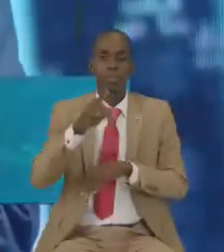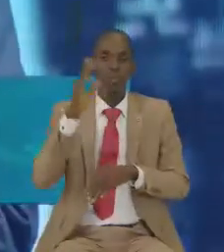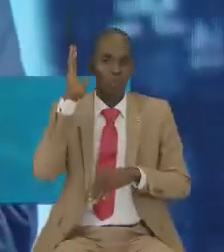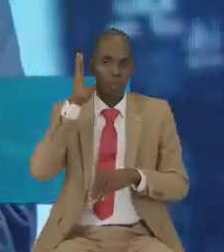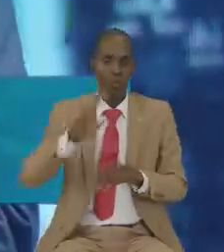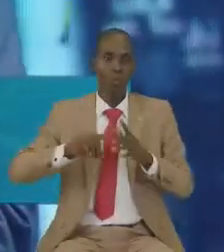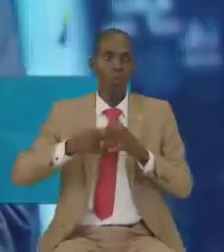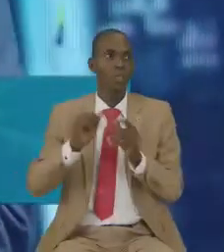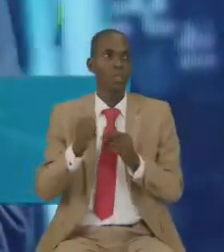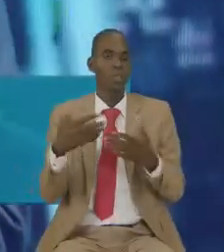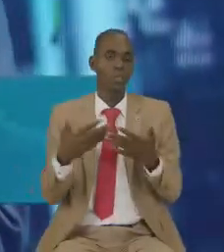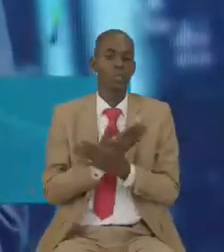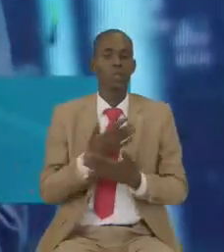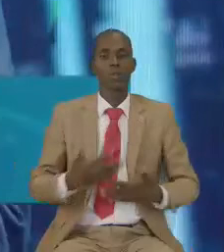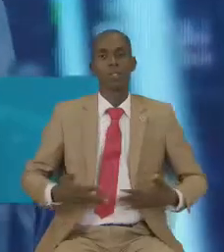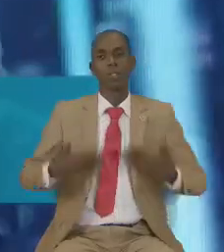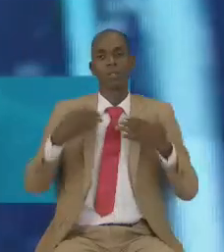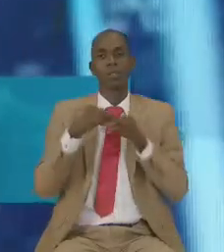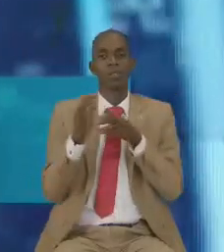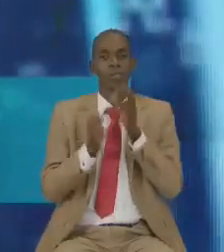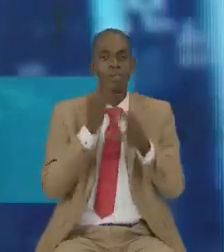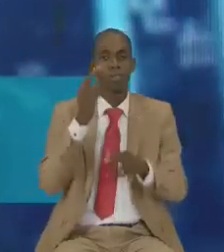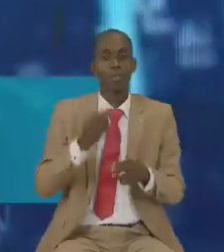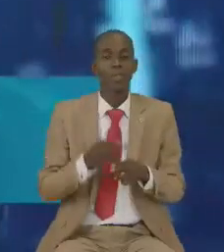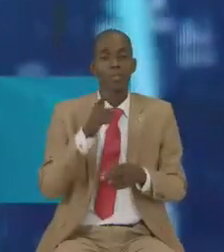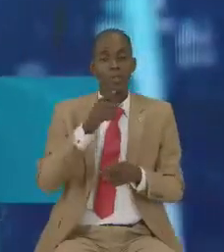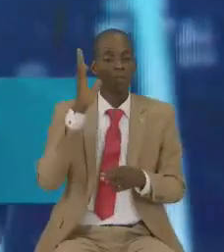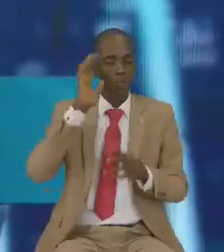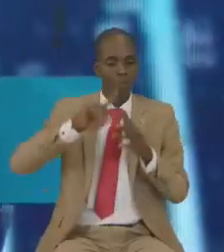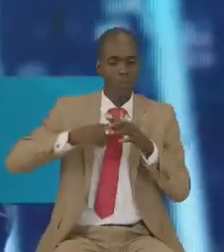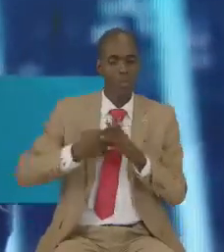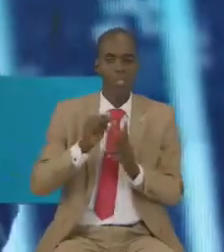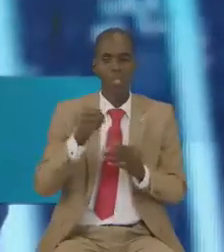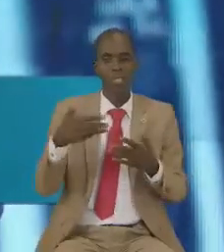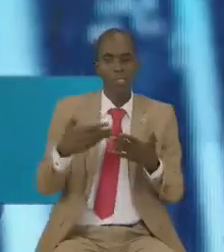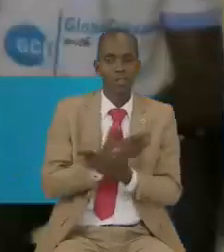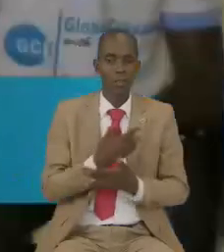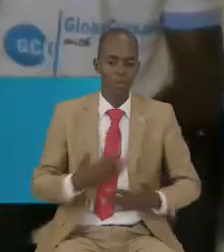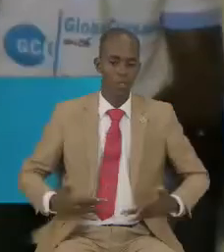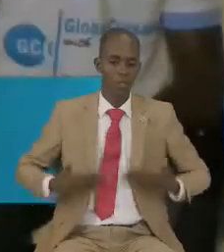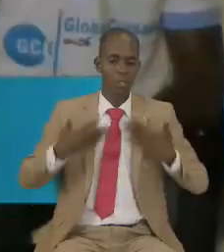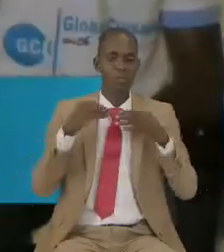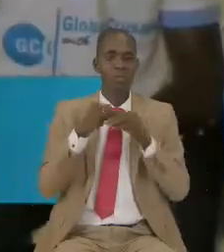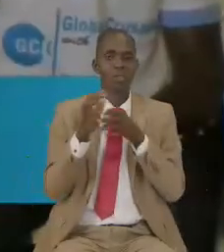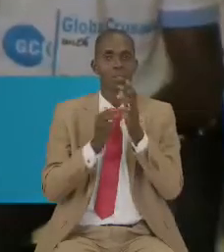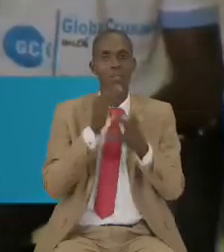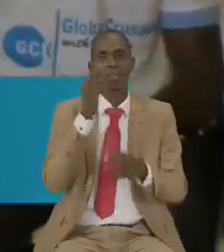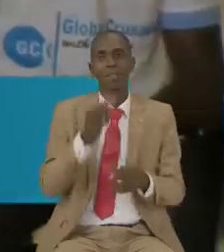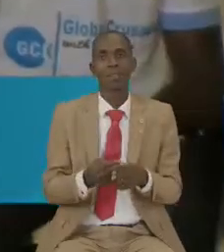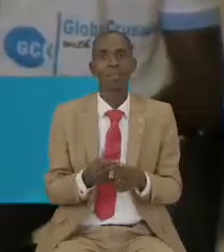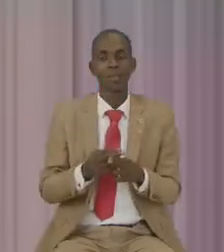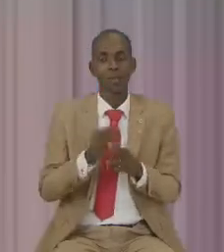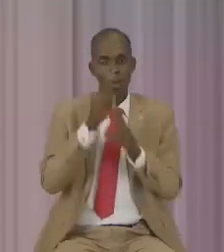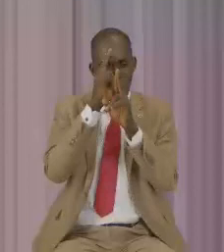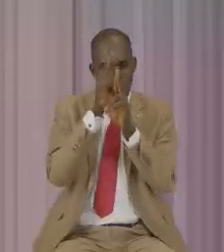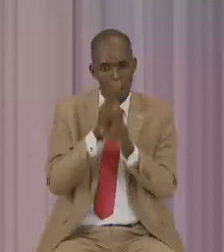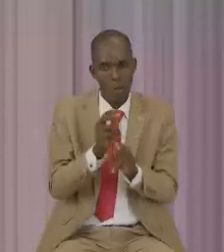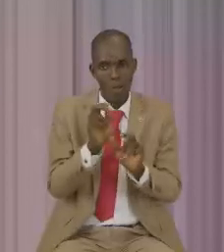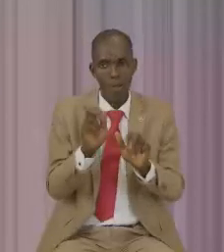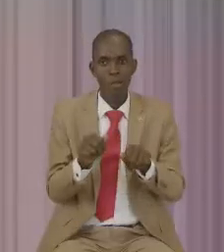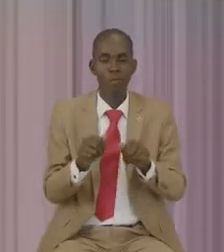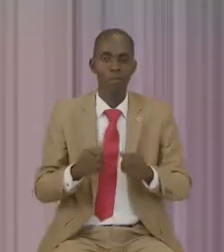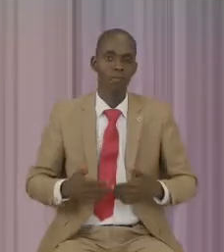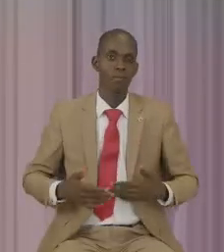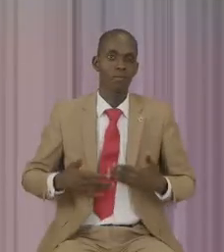new life. I said tonight, you are going to begin a new life. Honorable life.